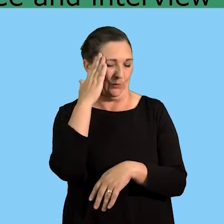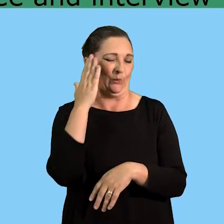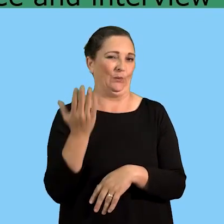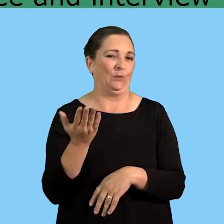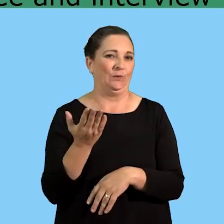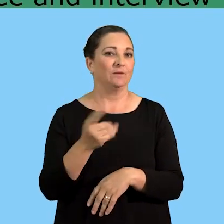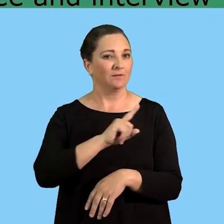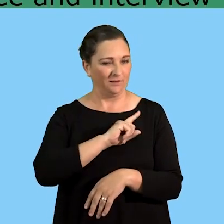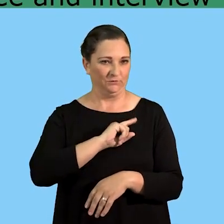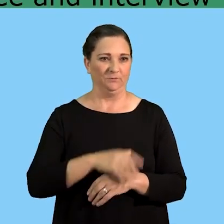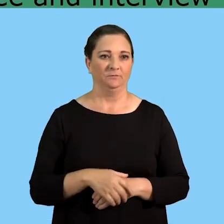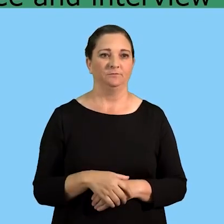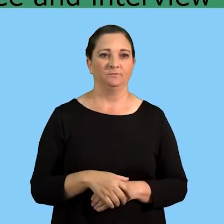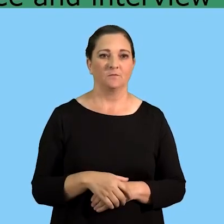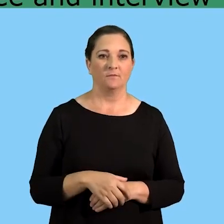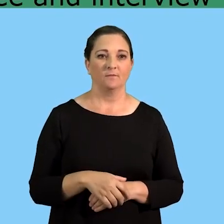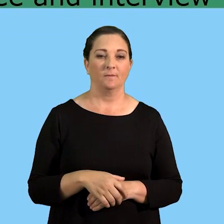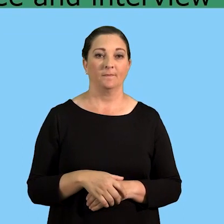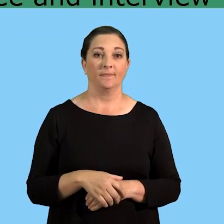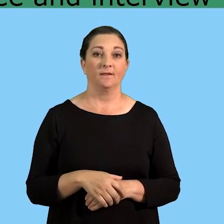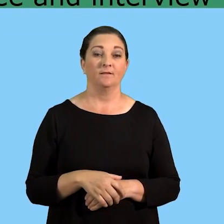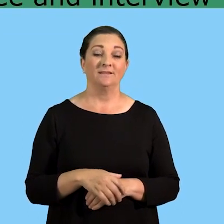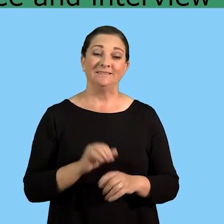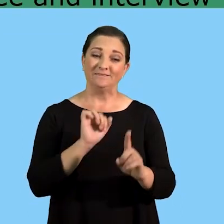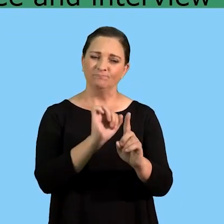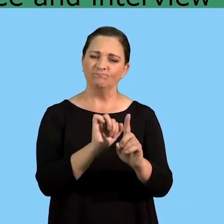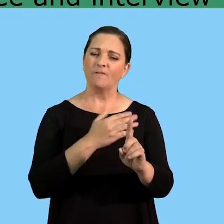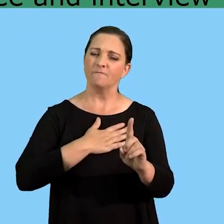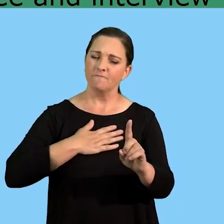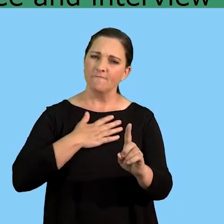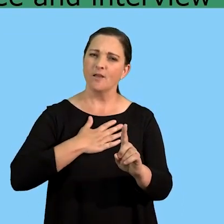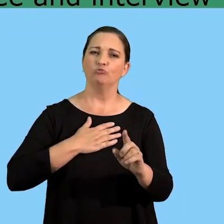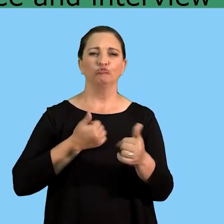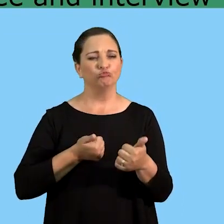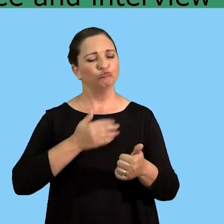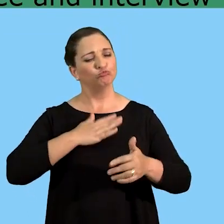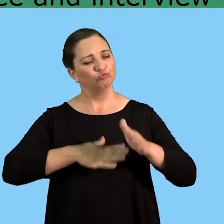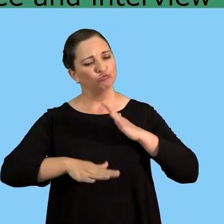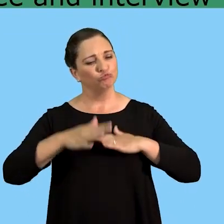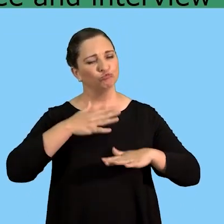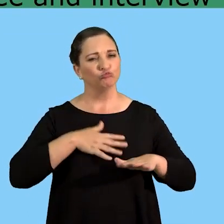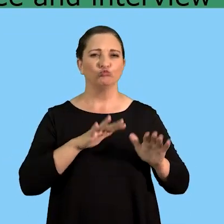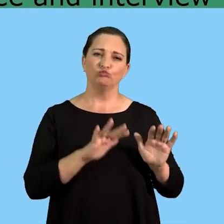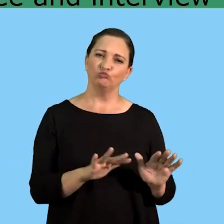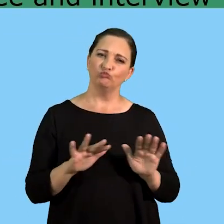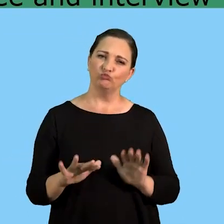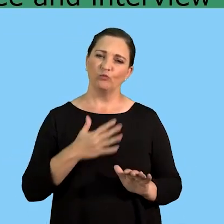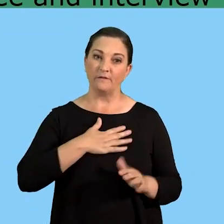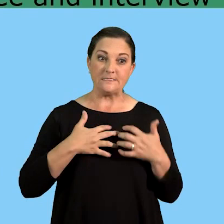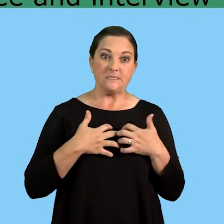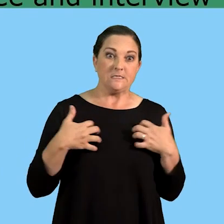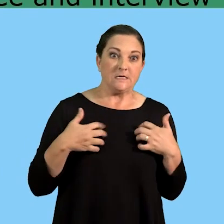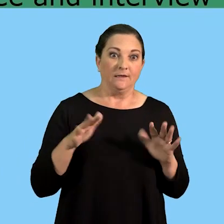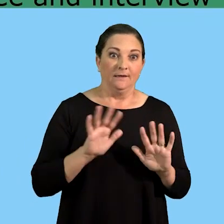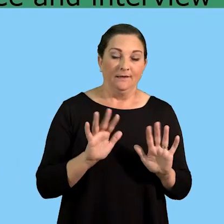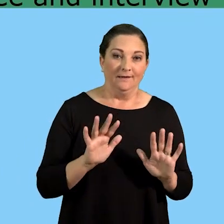for. And then we must make the interviewee feel at ease. So this is to